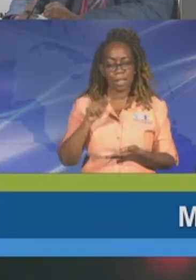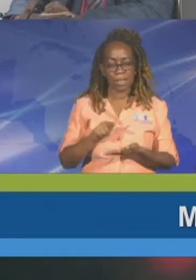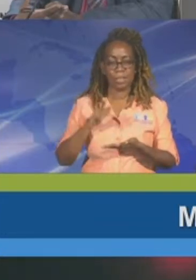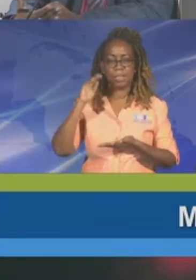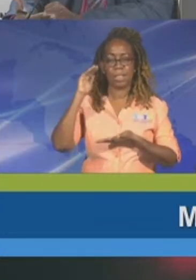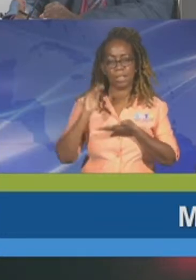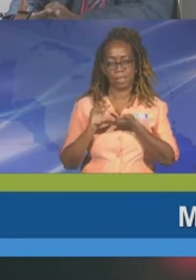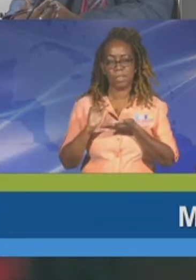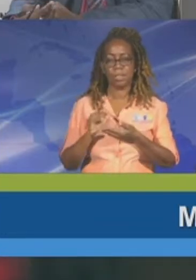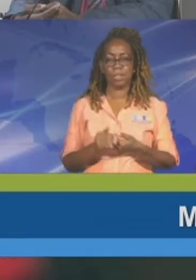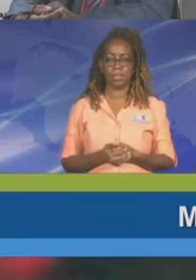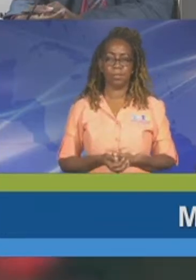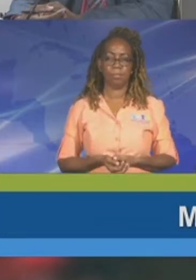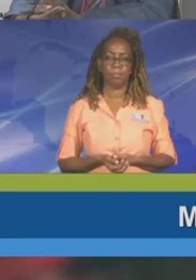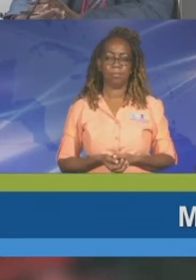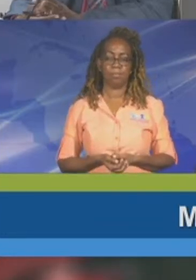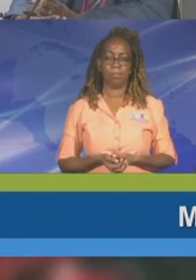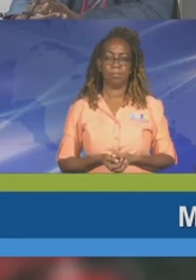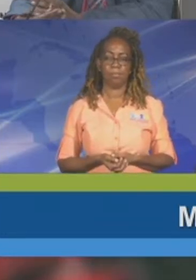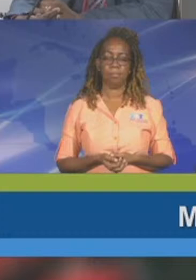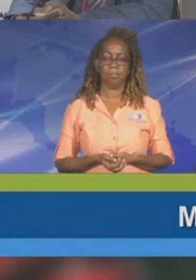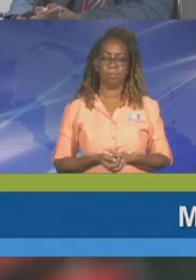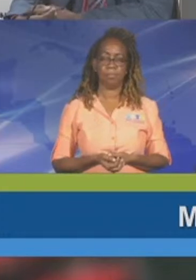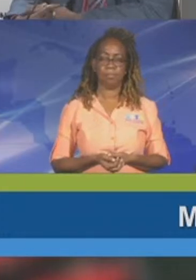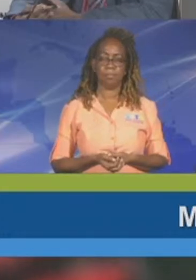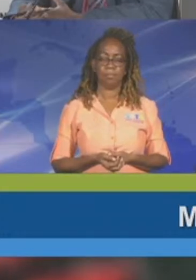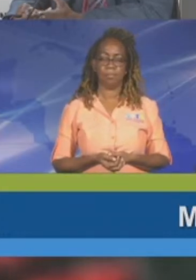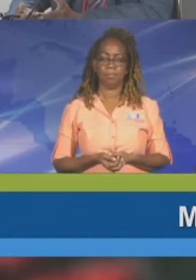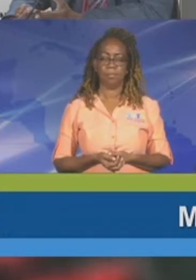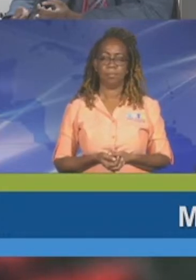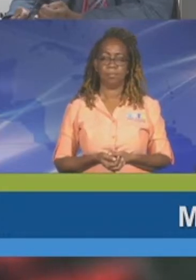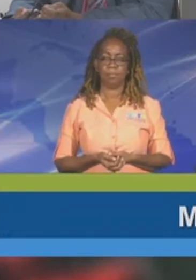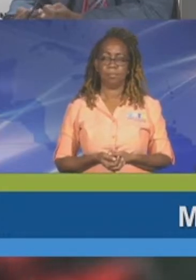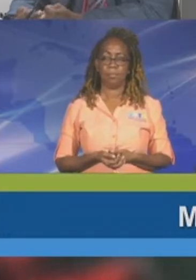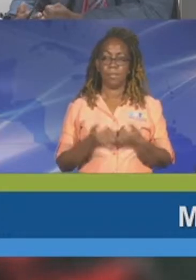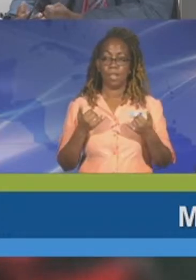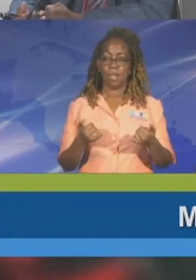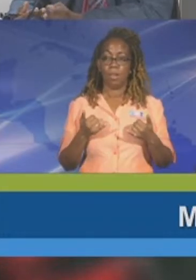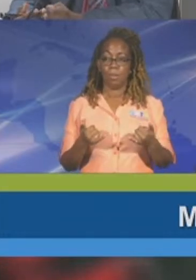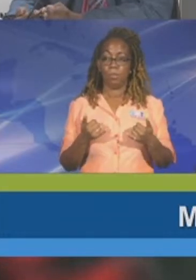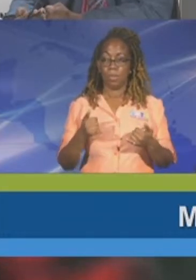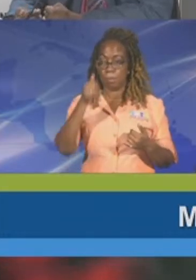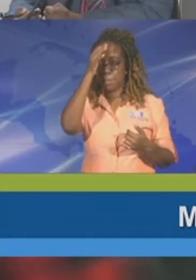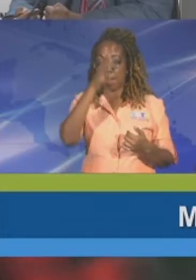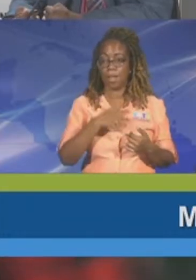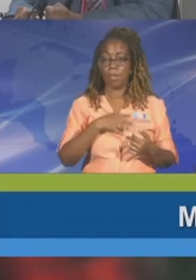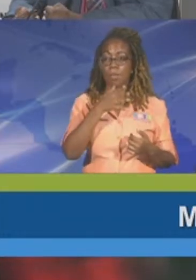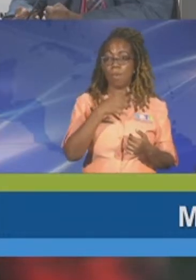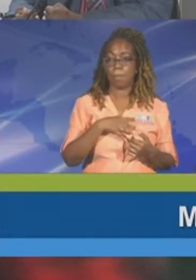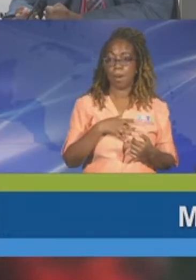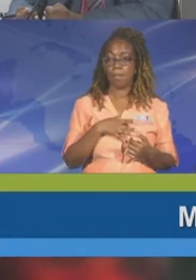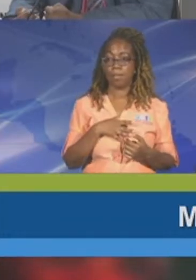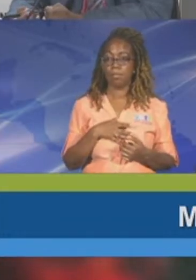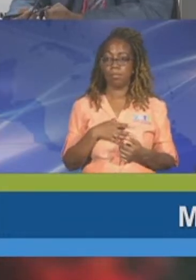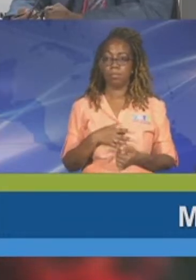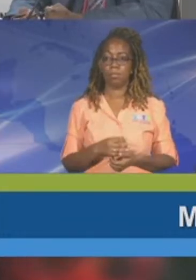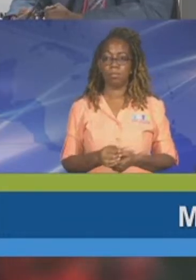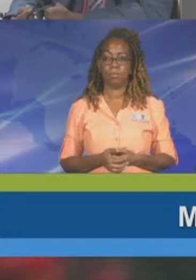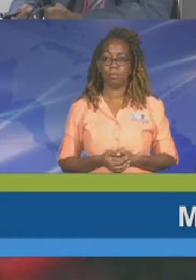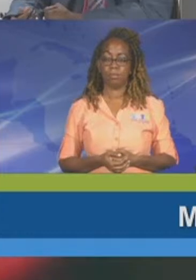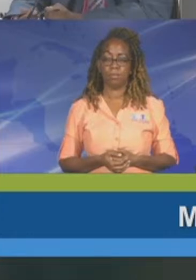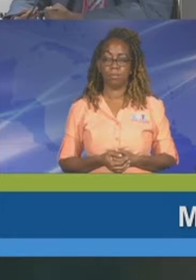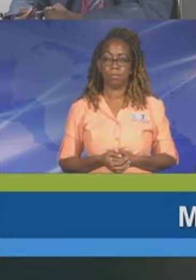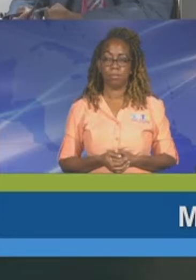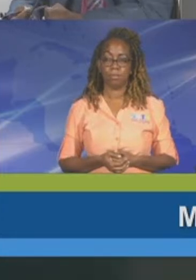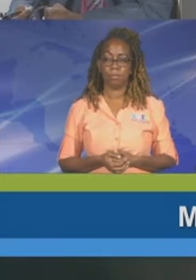down. Moving to the next slide, which is the demographics, we're looking again at that, what we call a demographic pyramid,